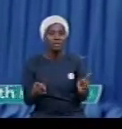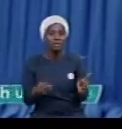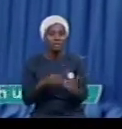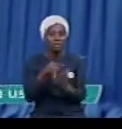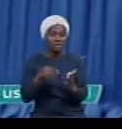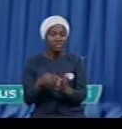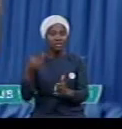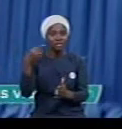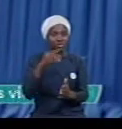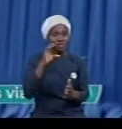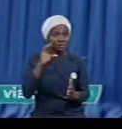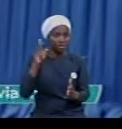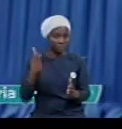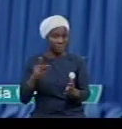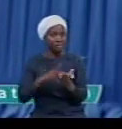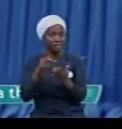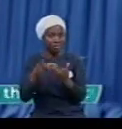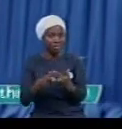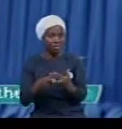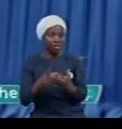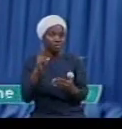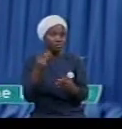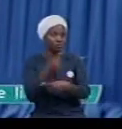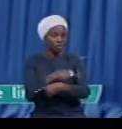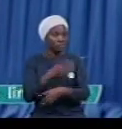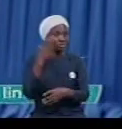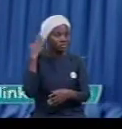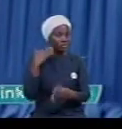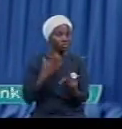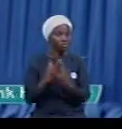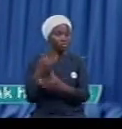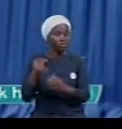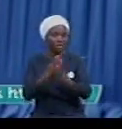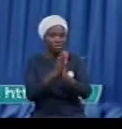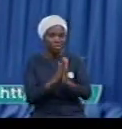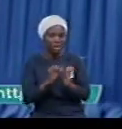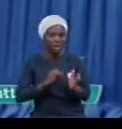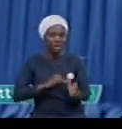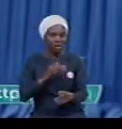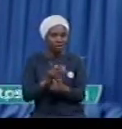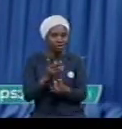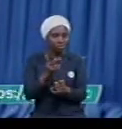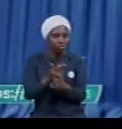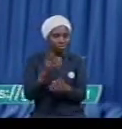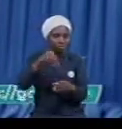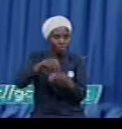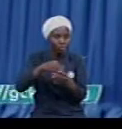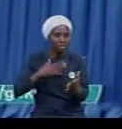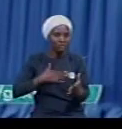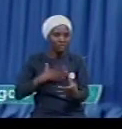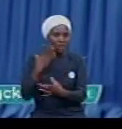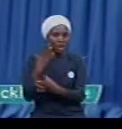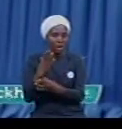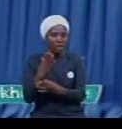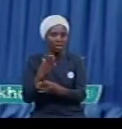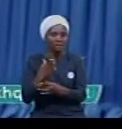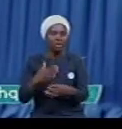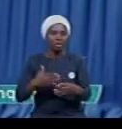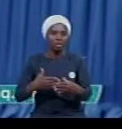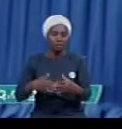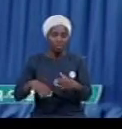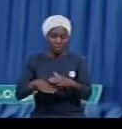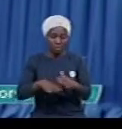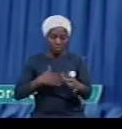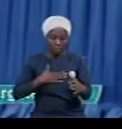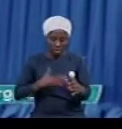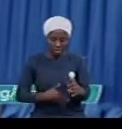this GCK, day before yesterday, during the prayers, I just laid my hand below my abdomen here, and